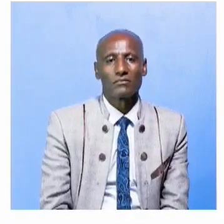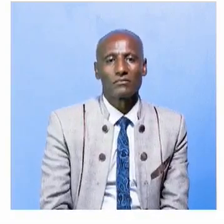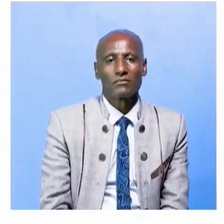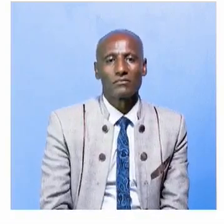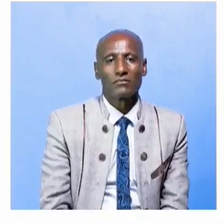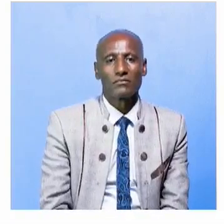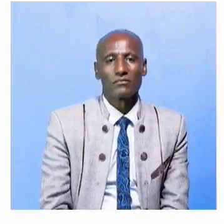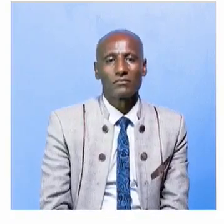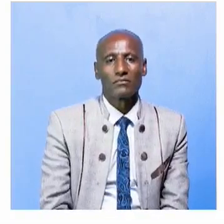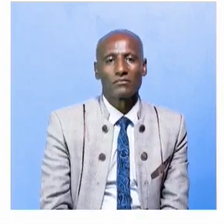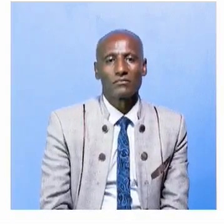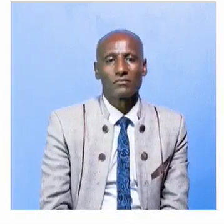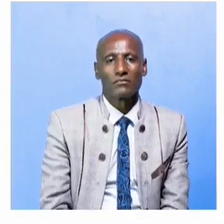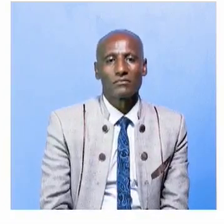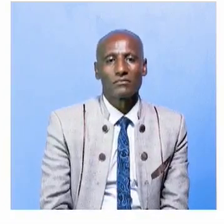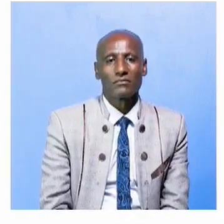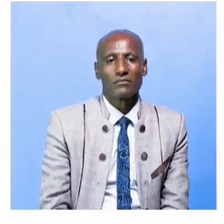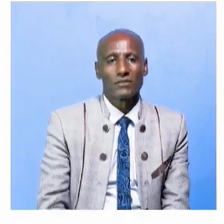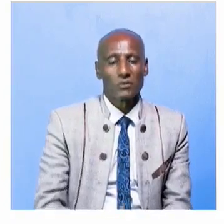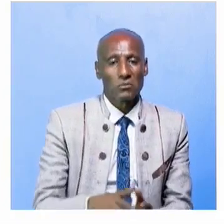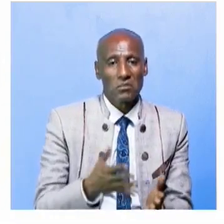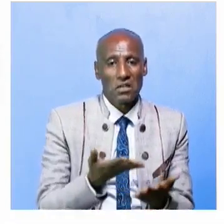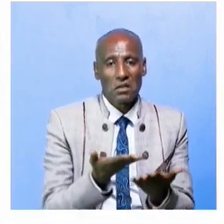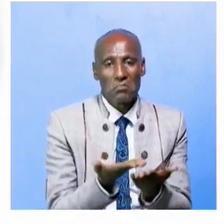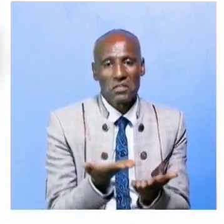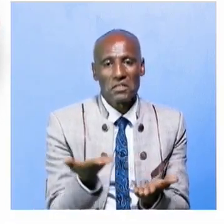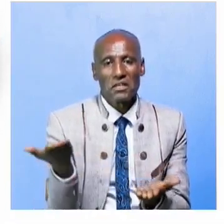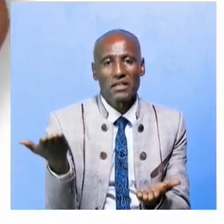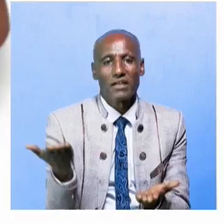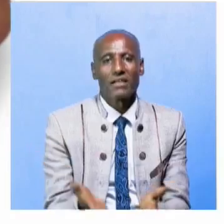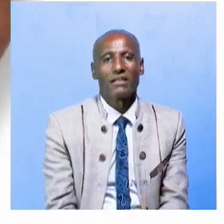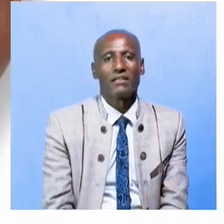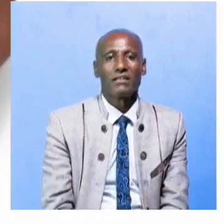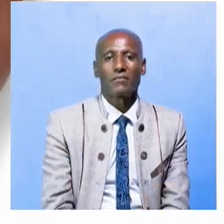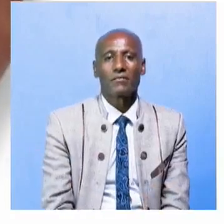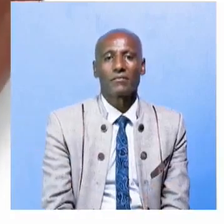It could be a material.